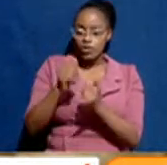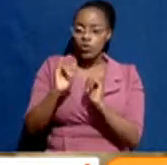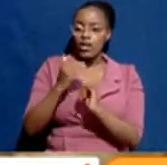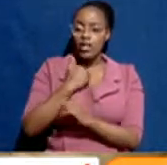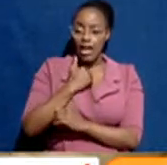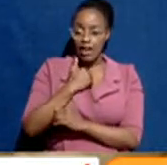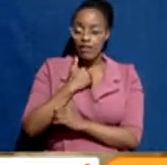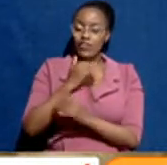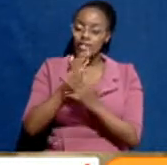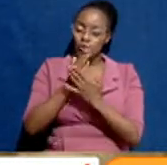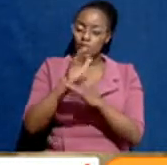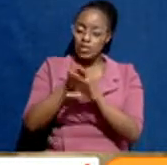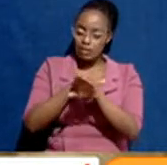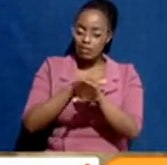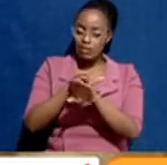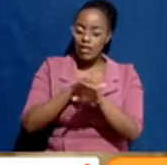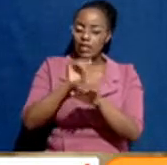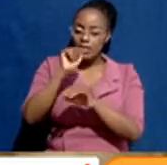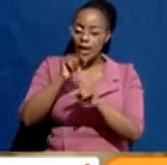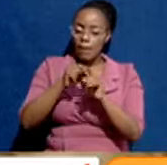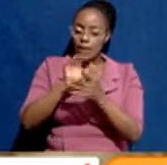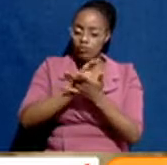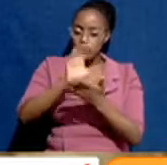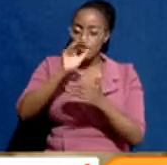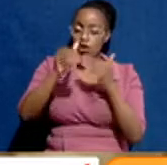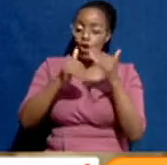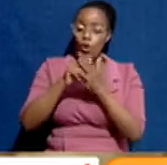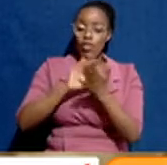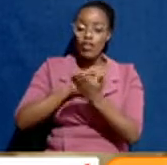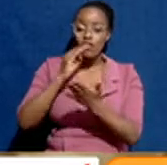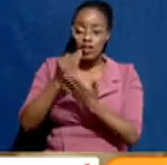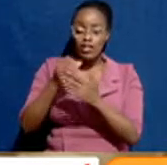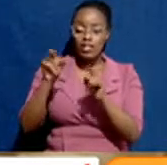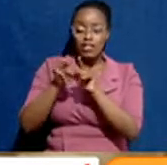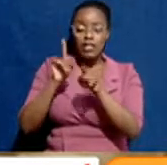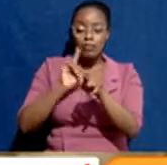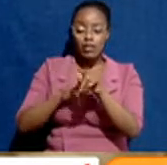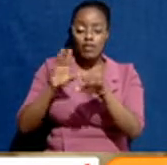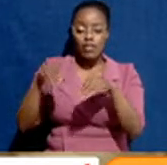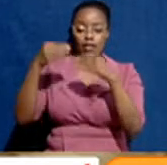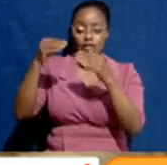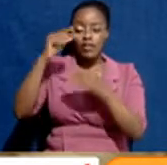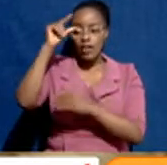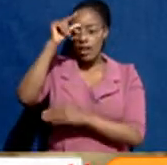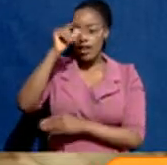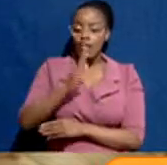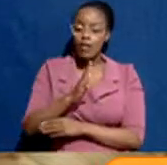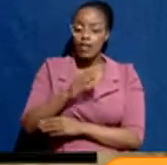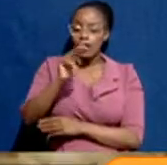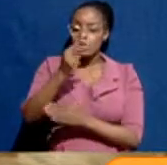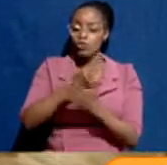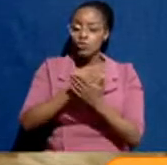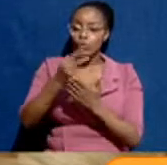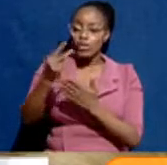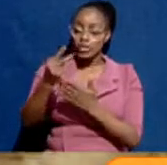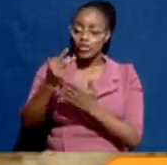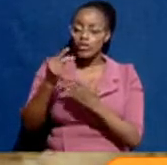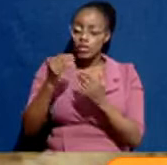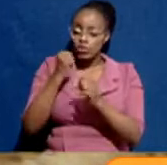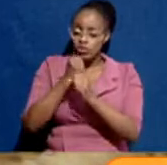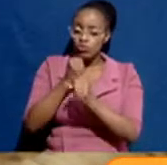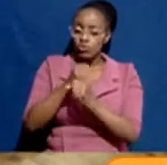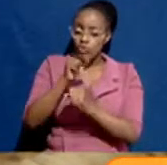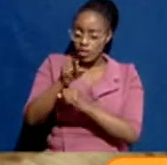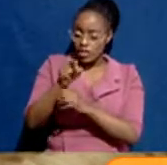because though it delayed, but they have dispersed all the funds. At the same time, they have given governors 2 weeks to undertake